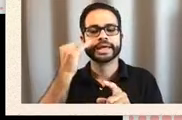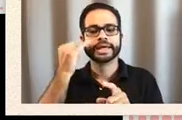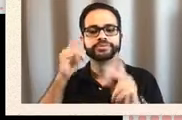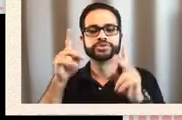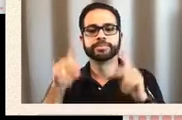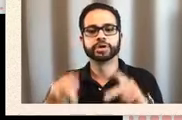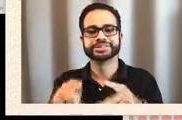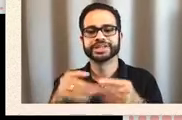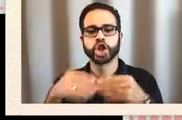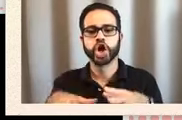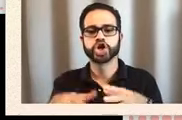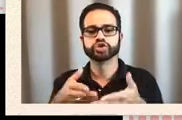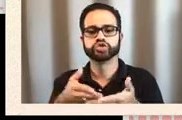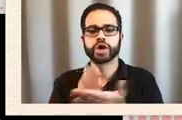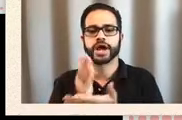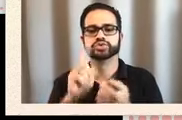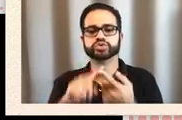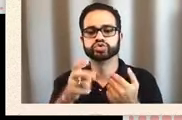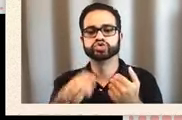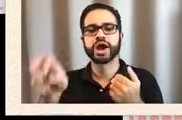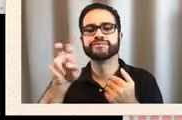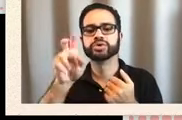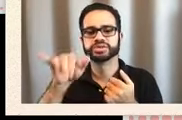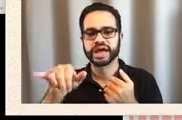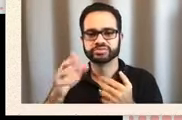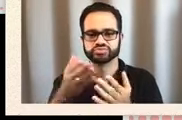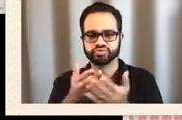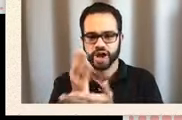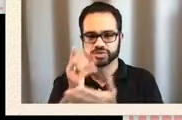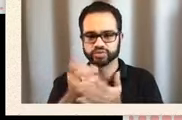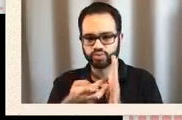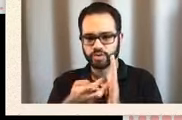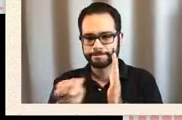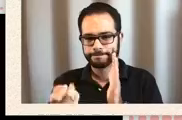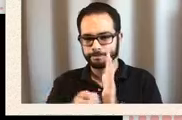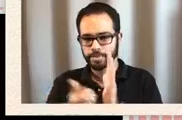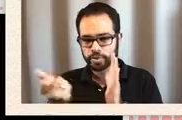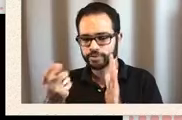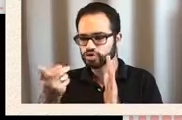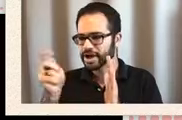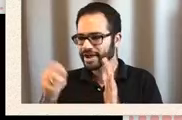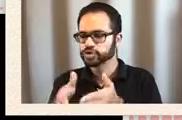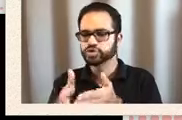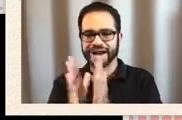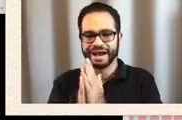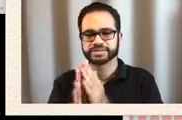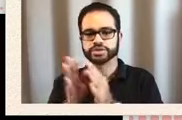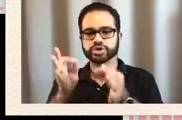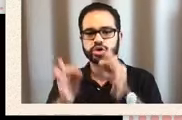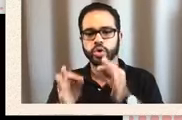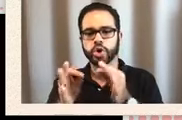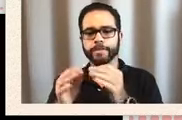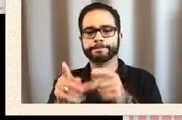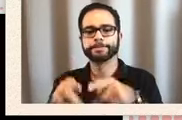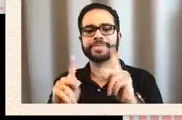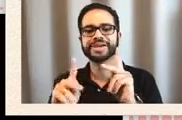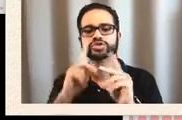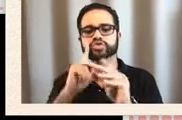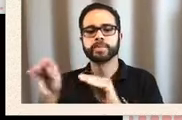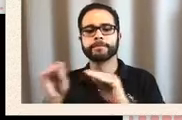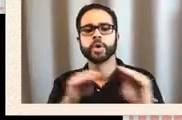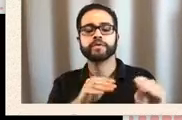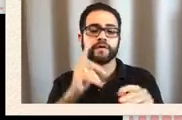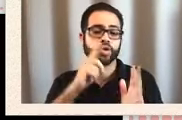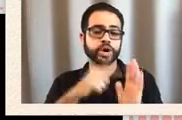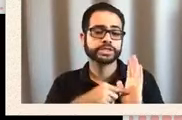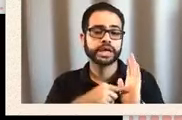rights that have been removed, you need to ask the court for permission before you can move the person out of the county. So for example, Mike wanted to go to Orlando